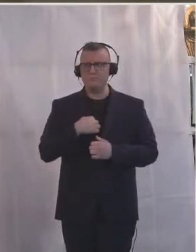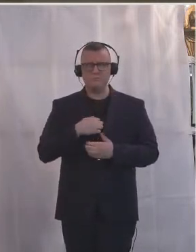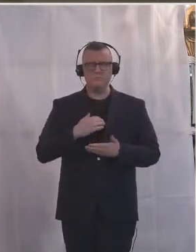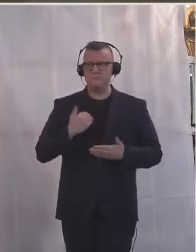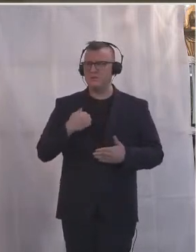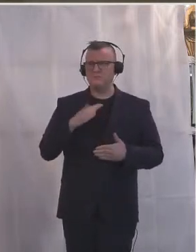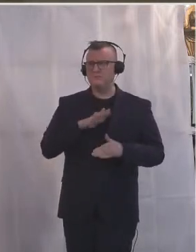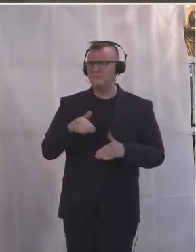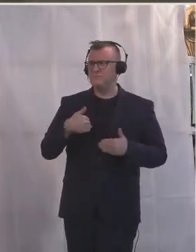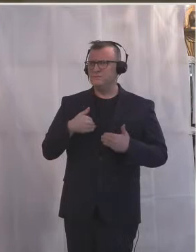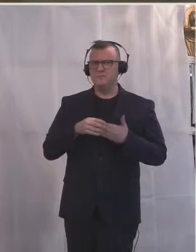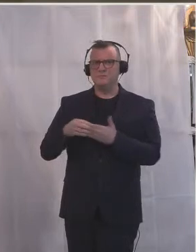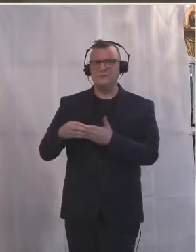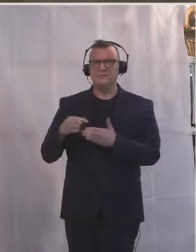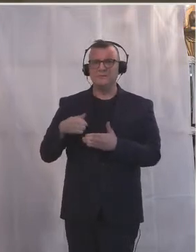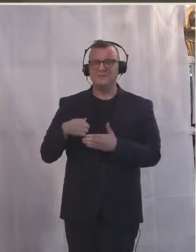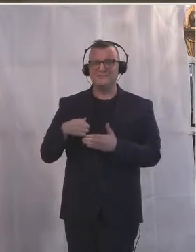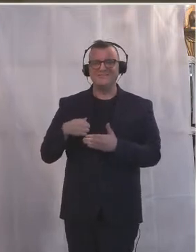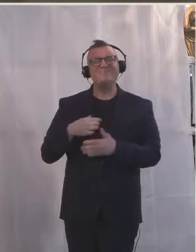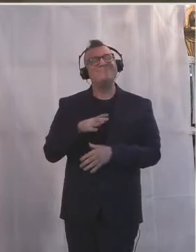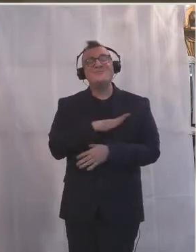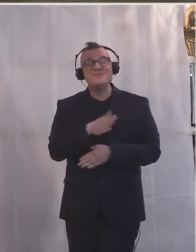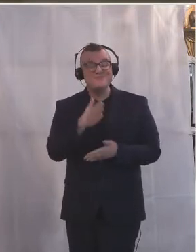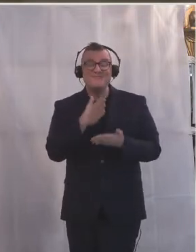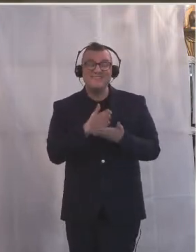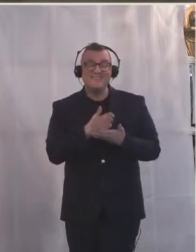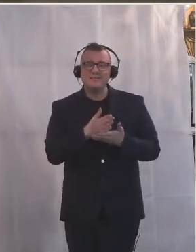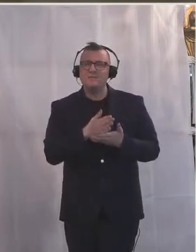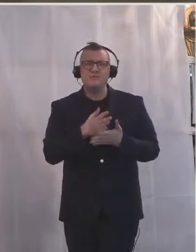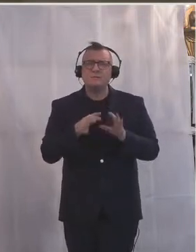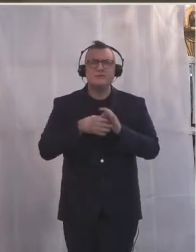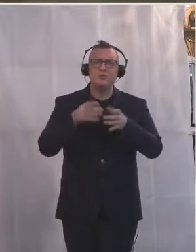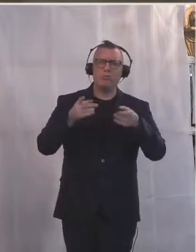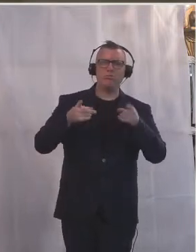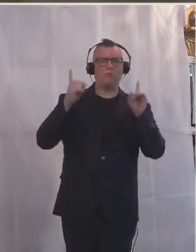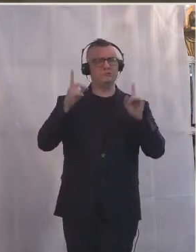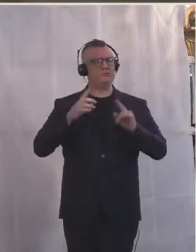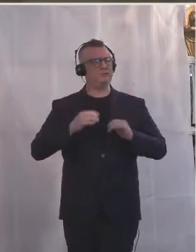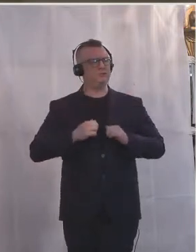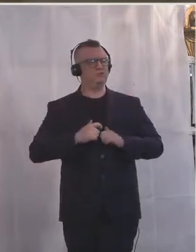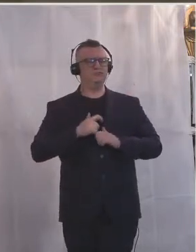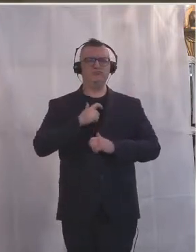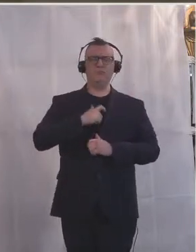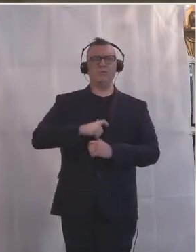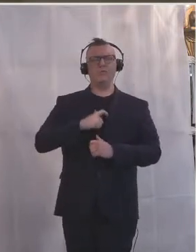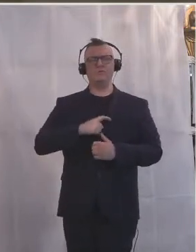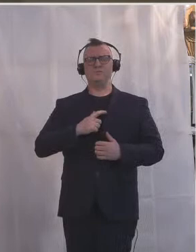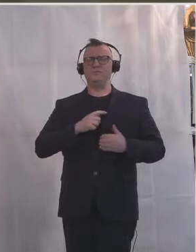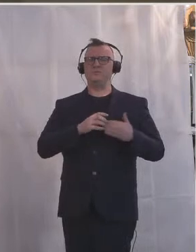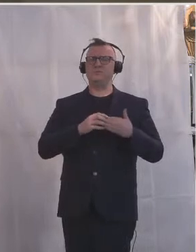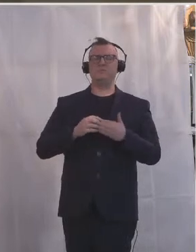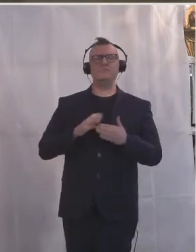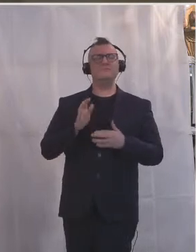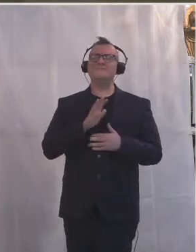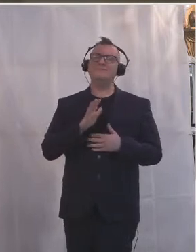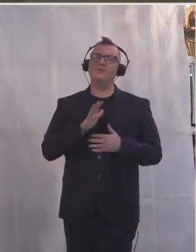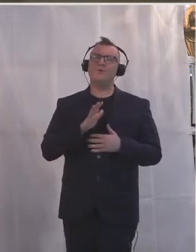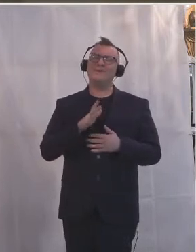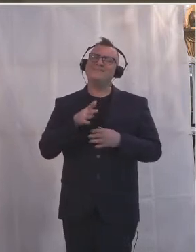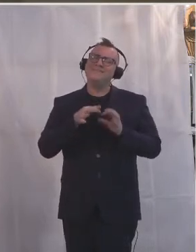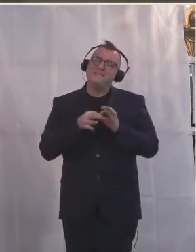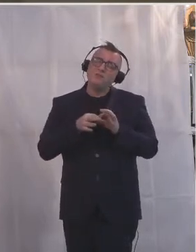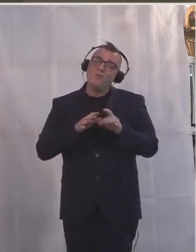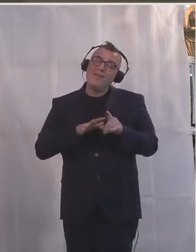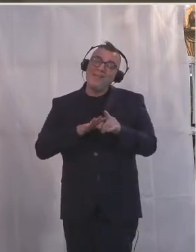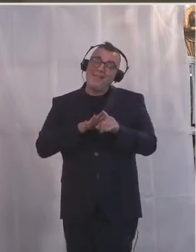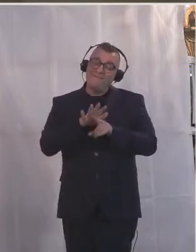you are. It has nothing to do with your authority or your position or what you do. It's about the influence you have